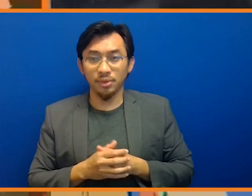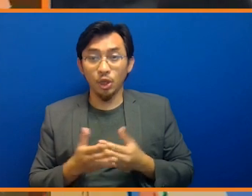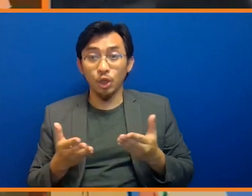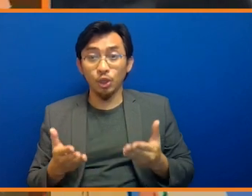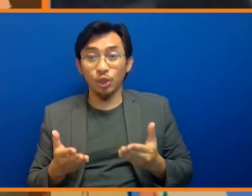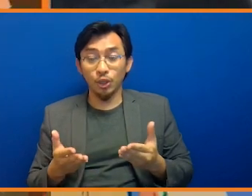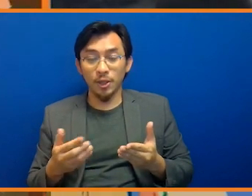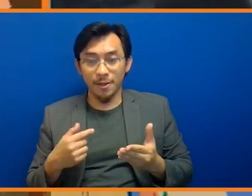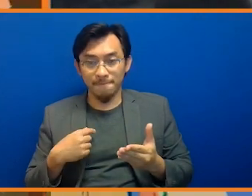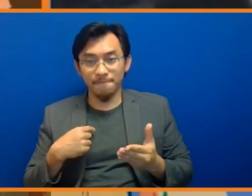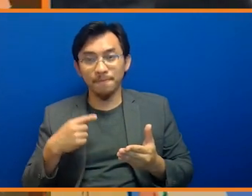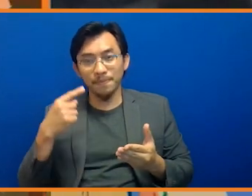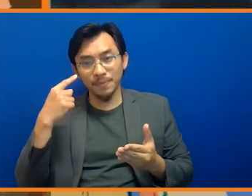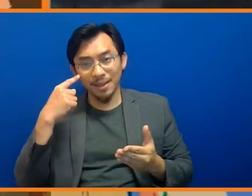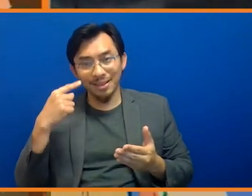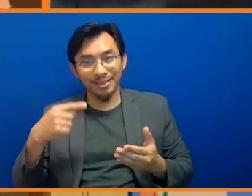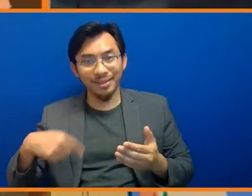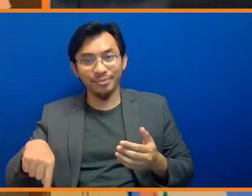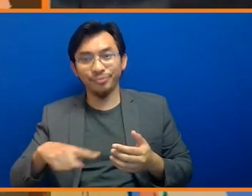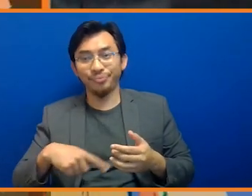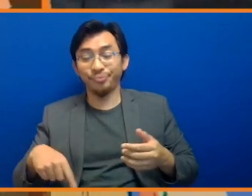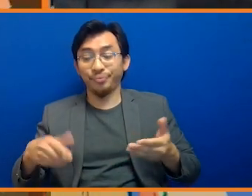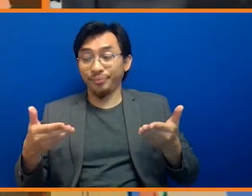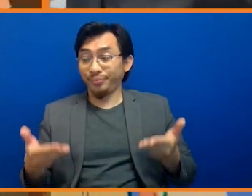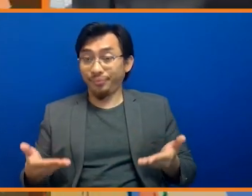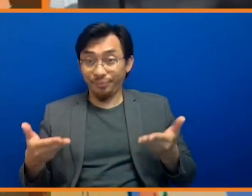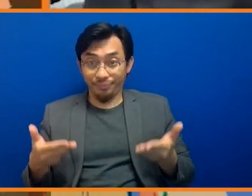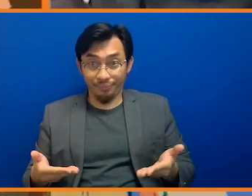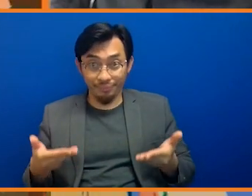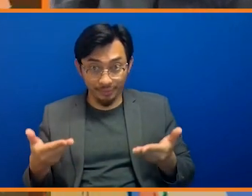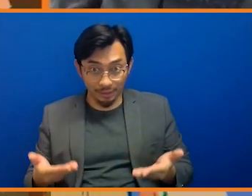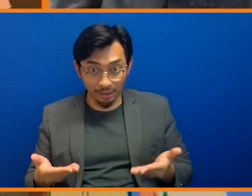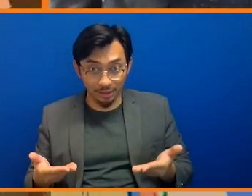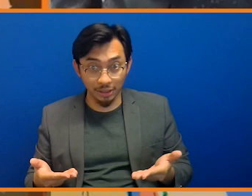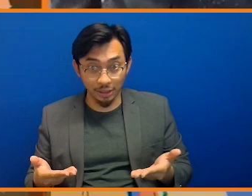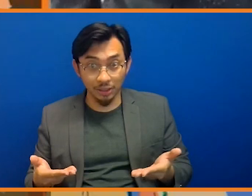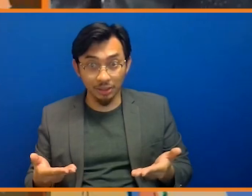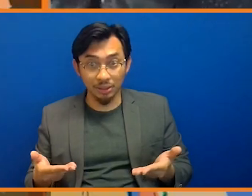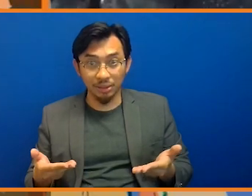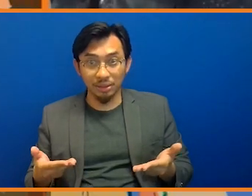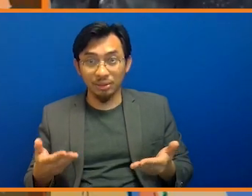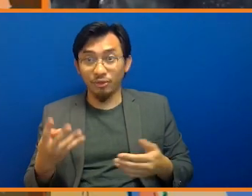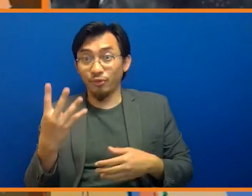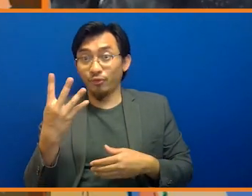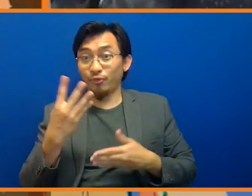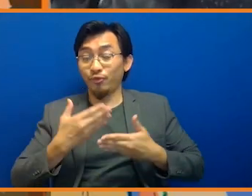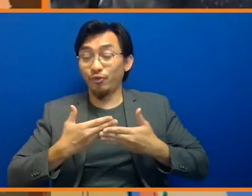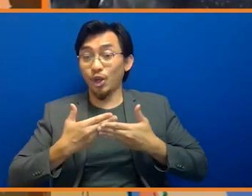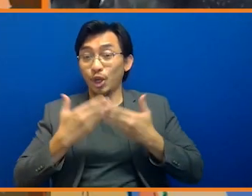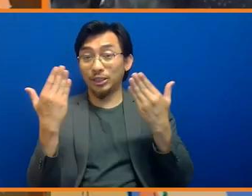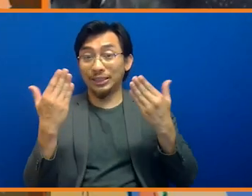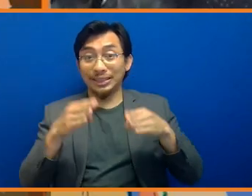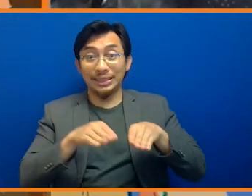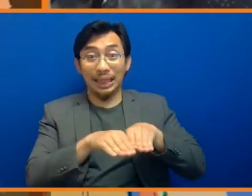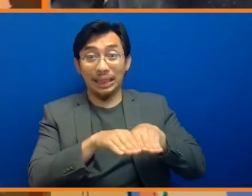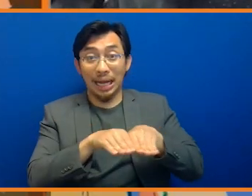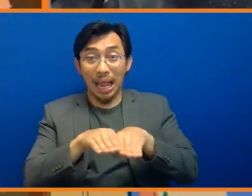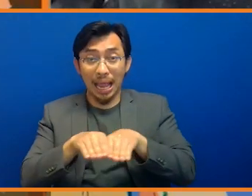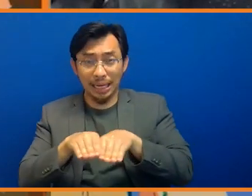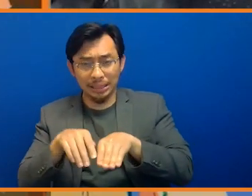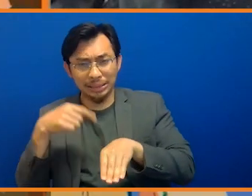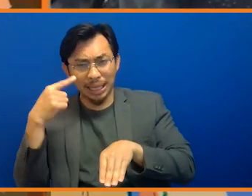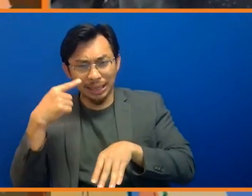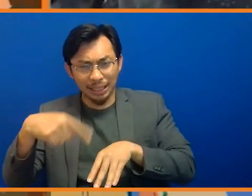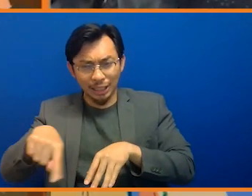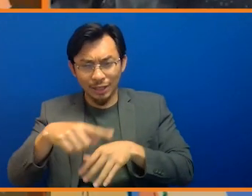Okay. Today, I think we are here together already 4 days of training. I think you